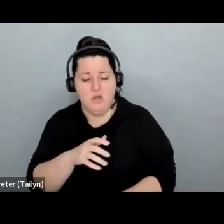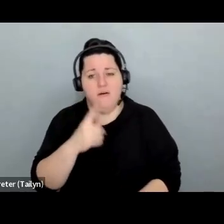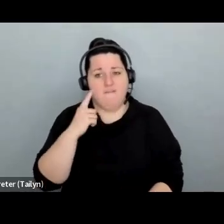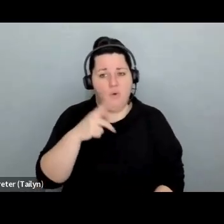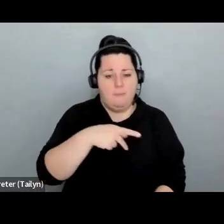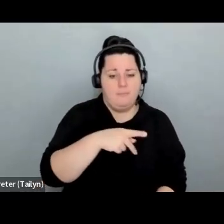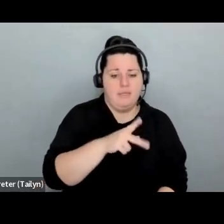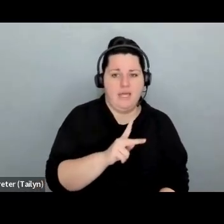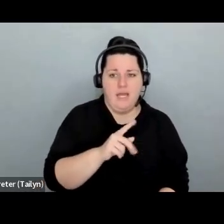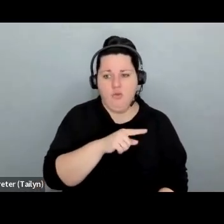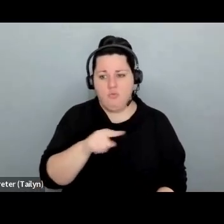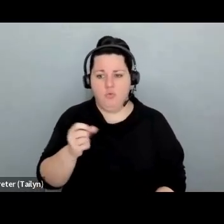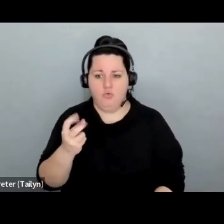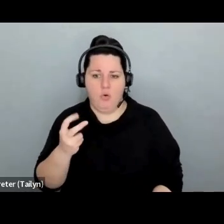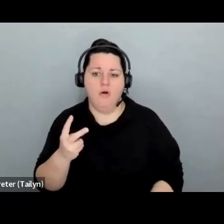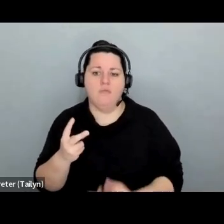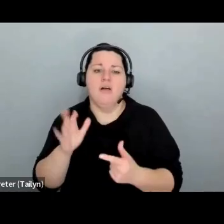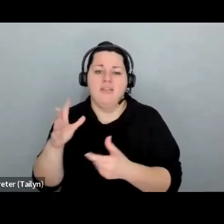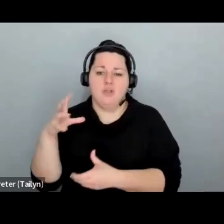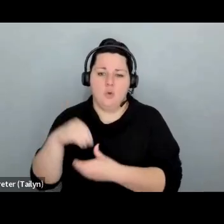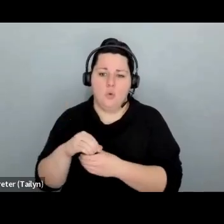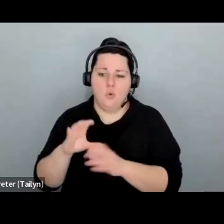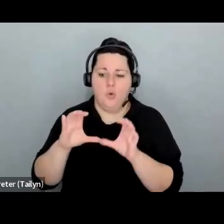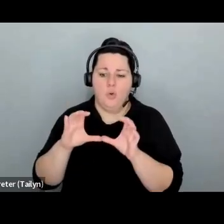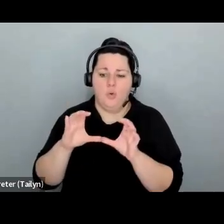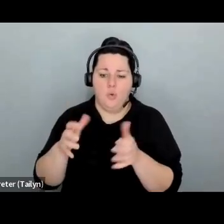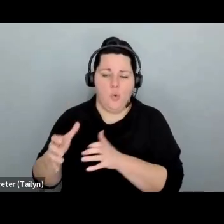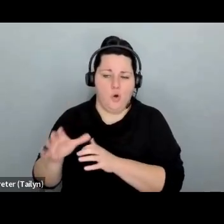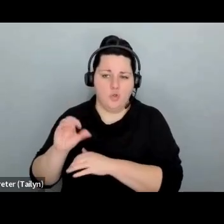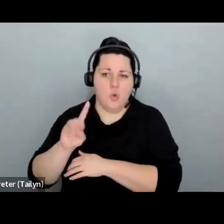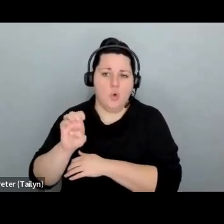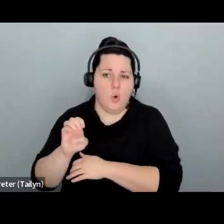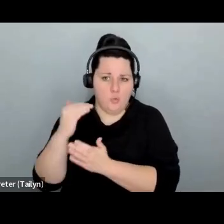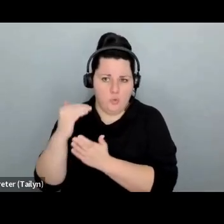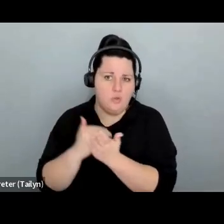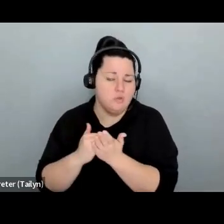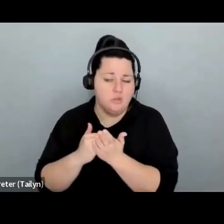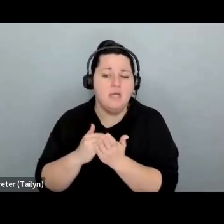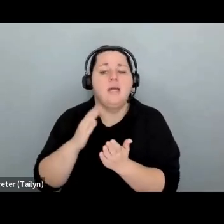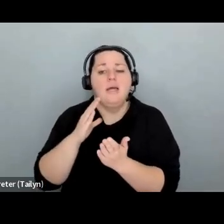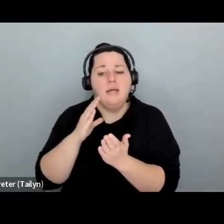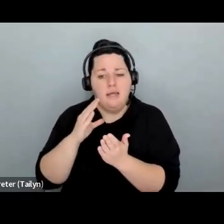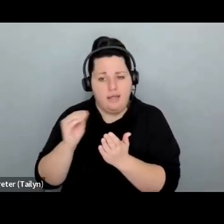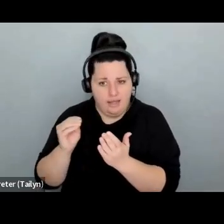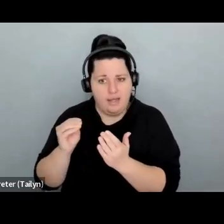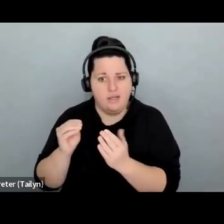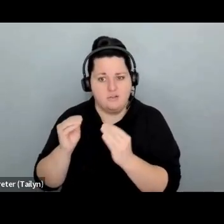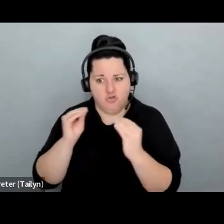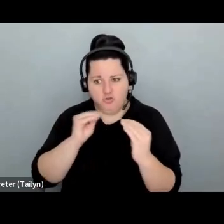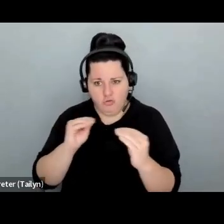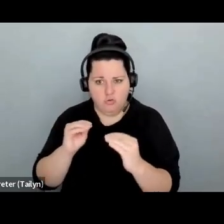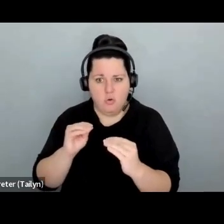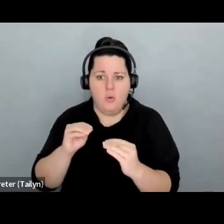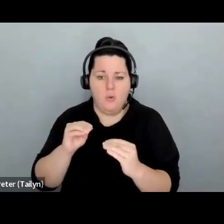through 12 contained in the course code directory and instructional personnel